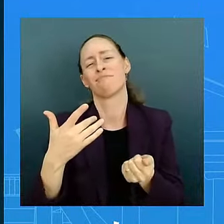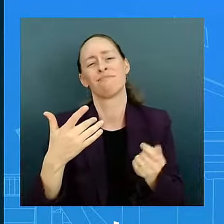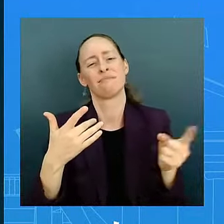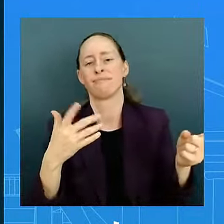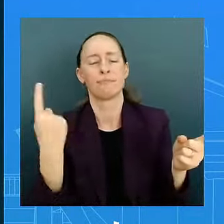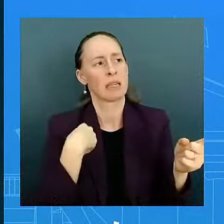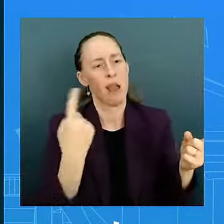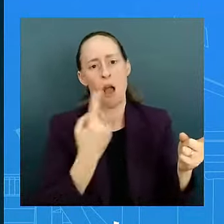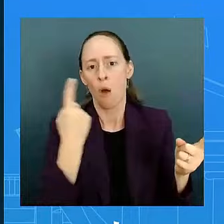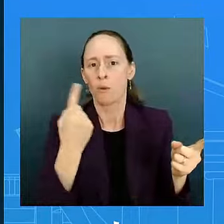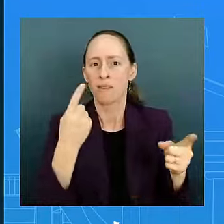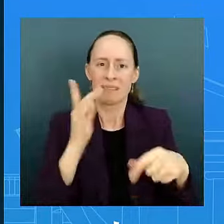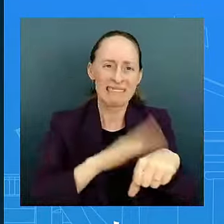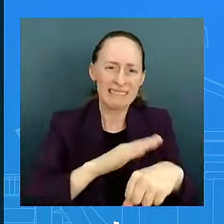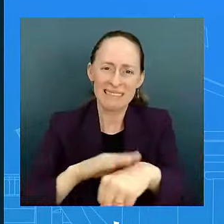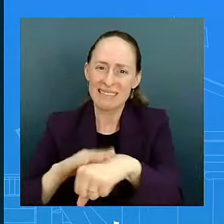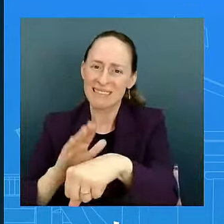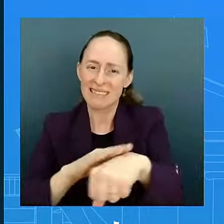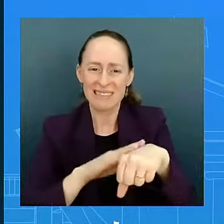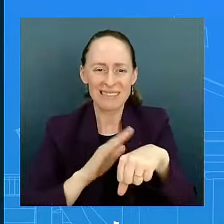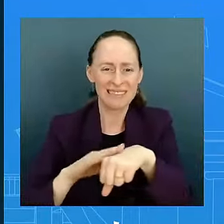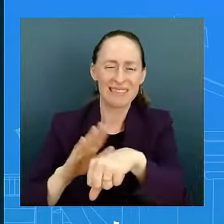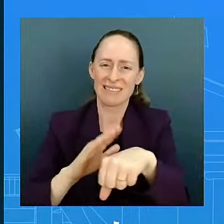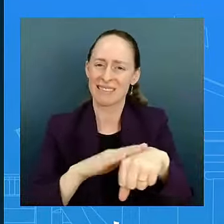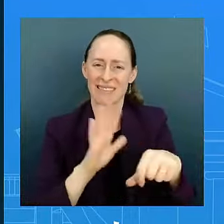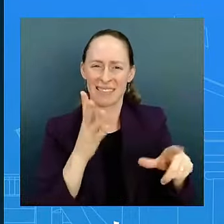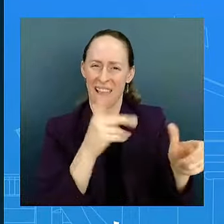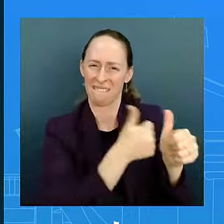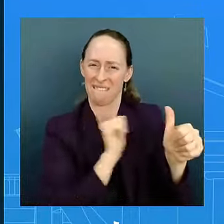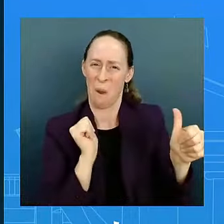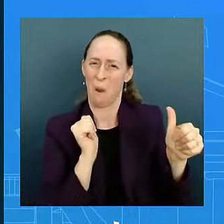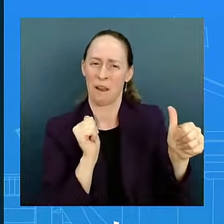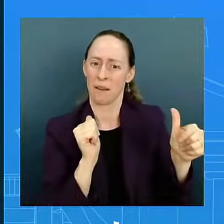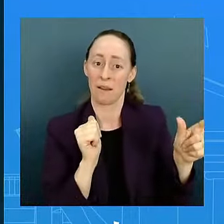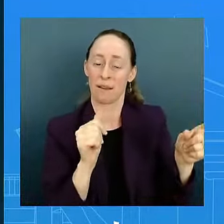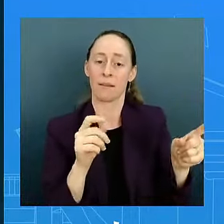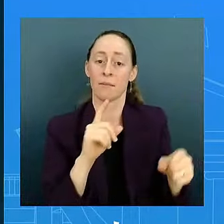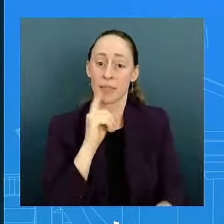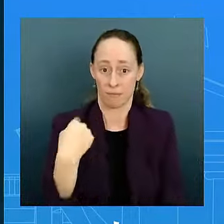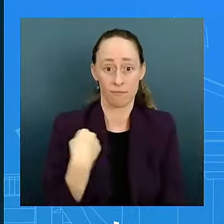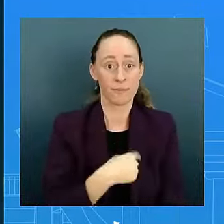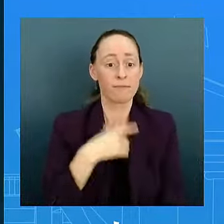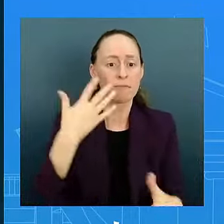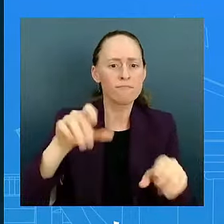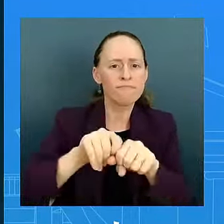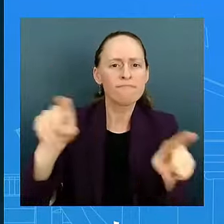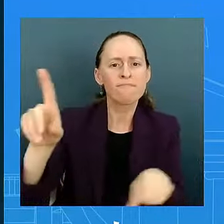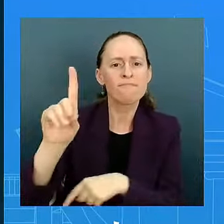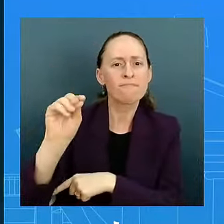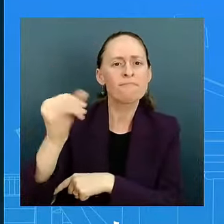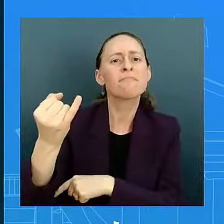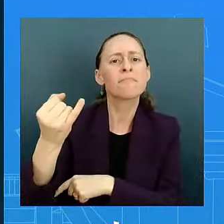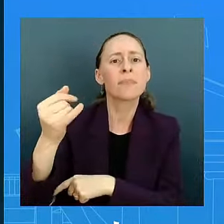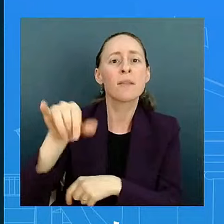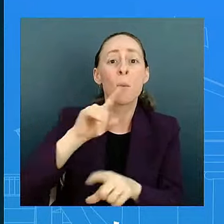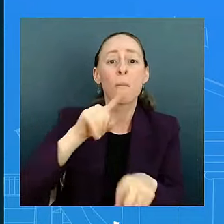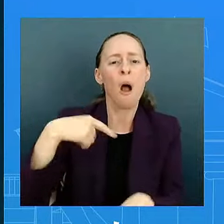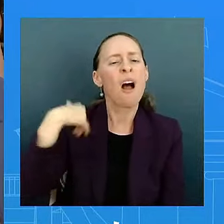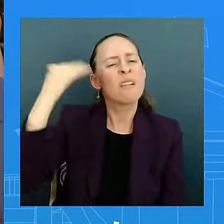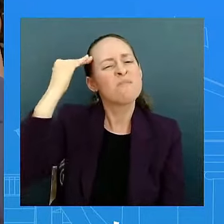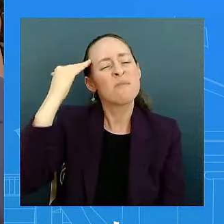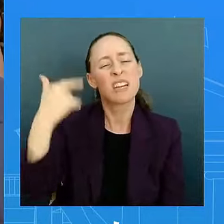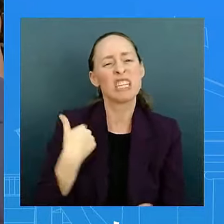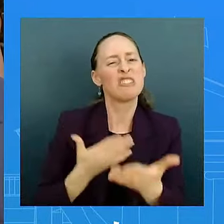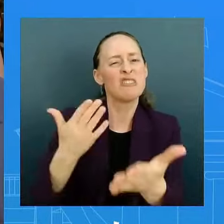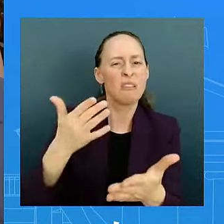but as I just stated, we're aware of the indictment announcement today by DOJ. That is something DOJ to speak directly to on the specifics. If I may follow up on